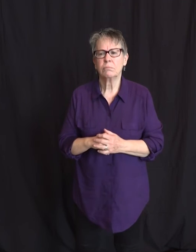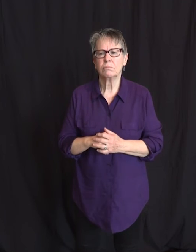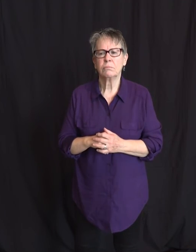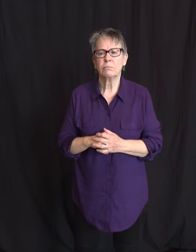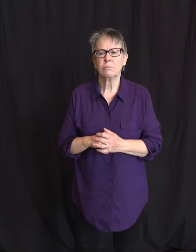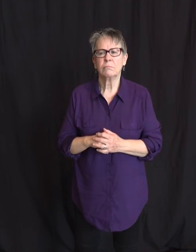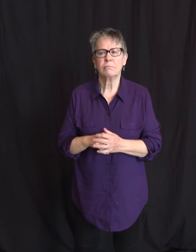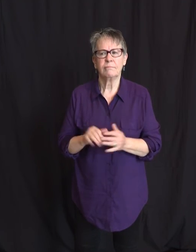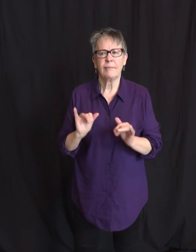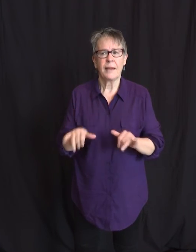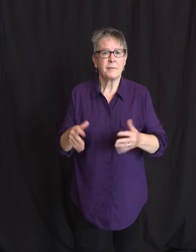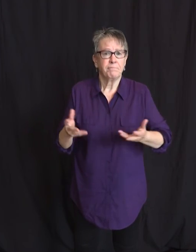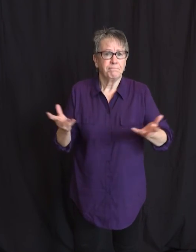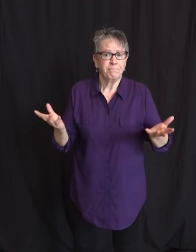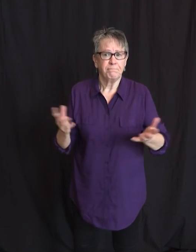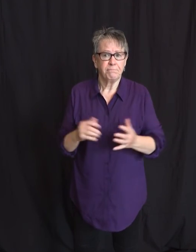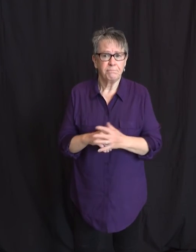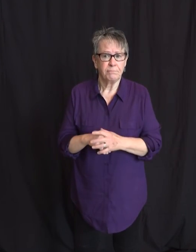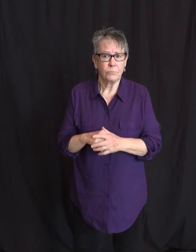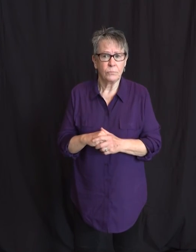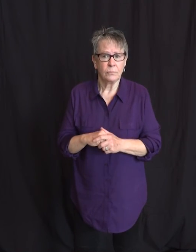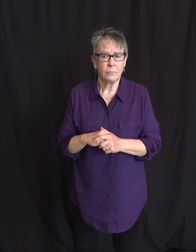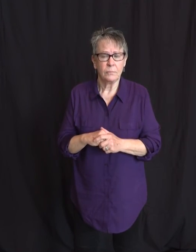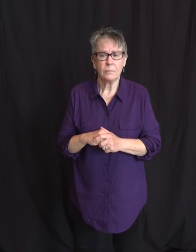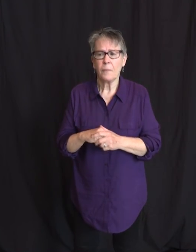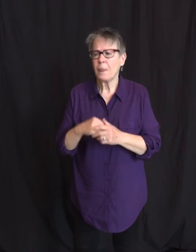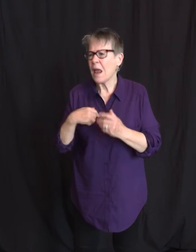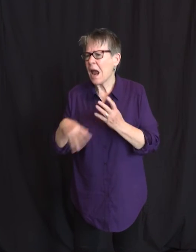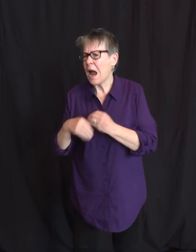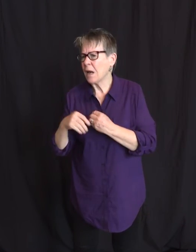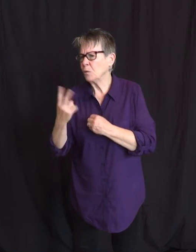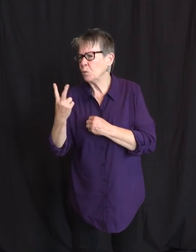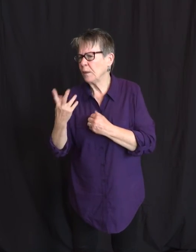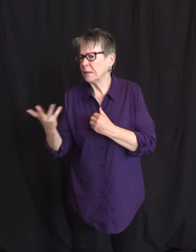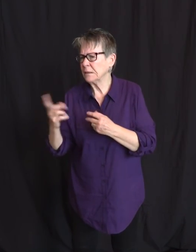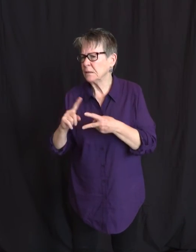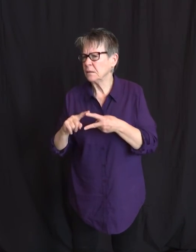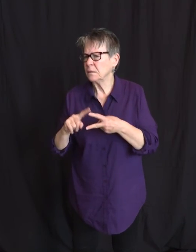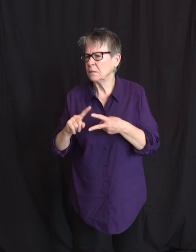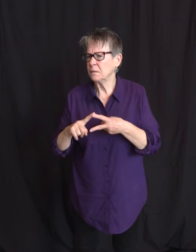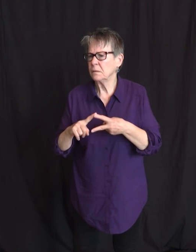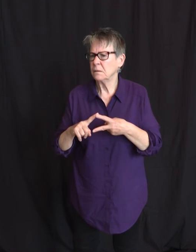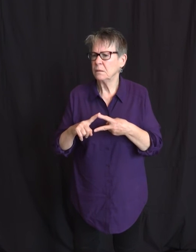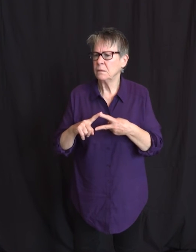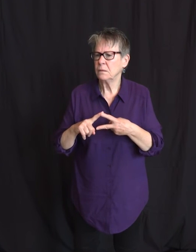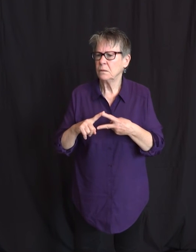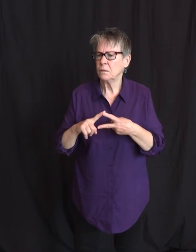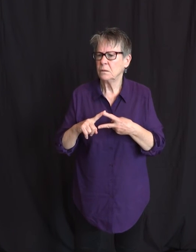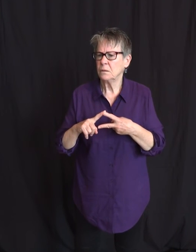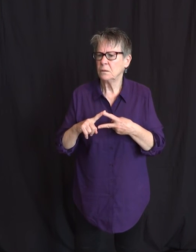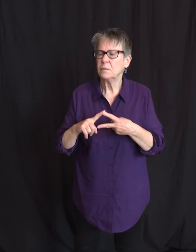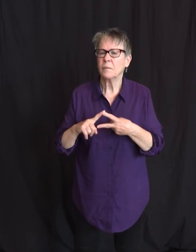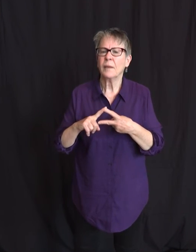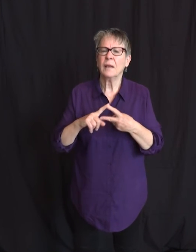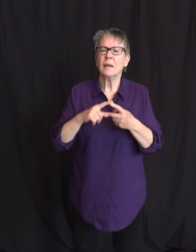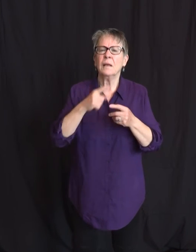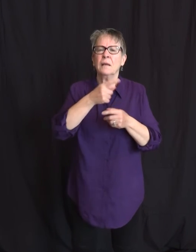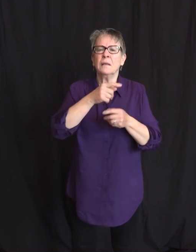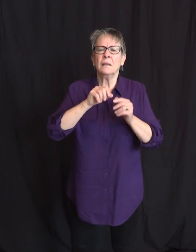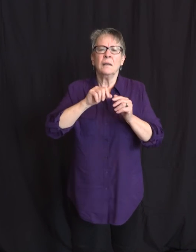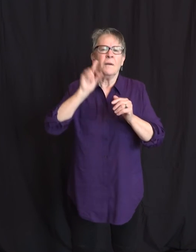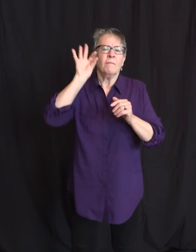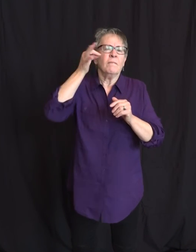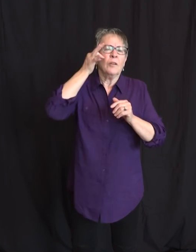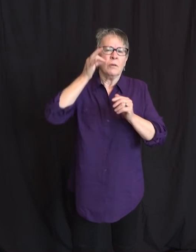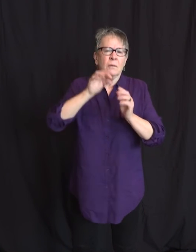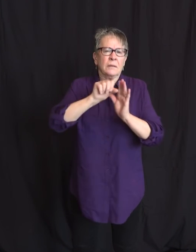that. I mentioned I had a good conversation with Secretary Mnuchin on Thursday, which is true. We're still working this,